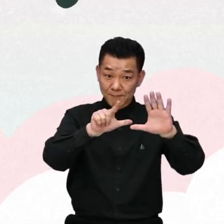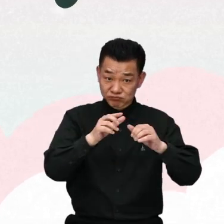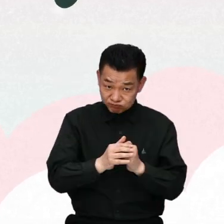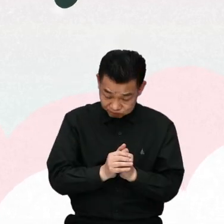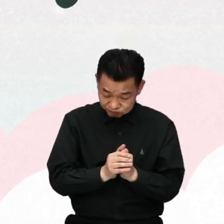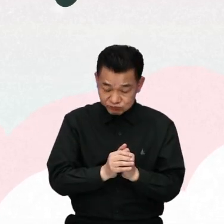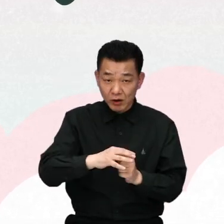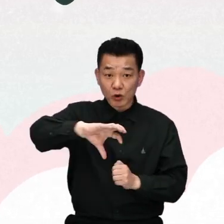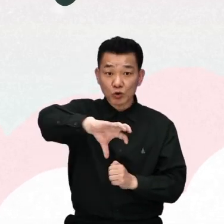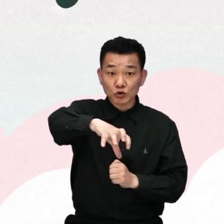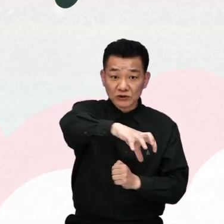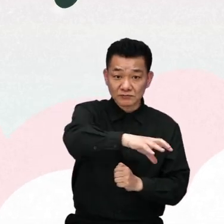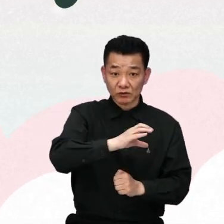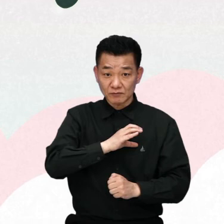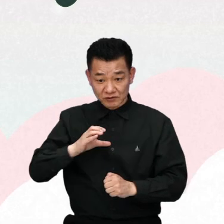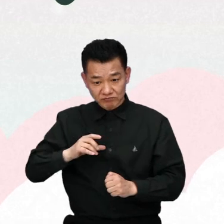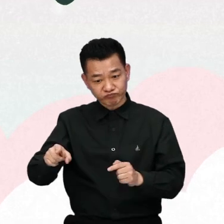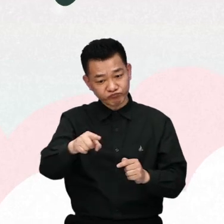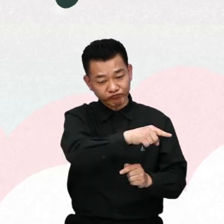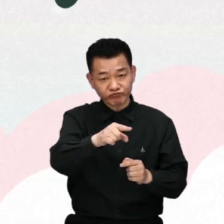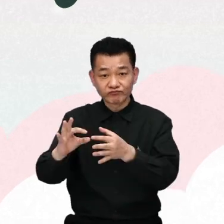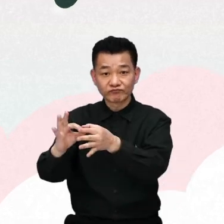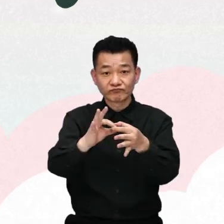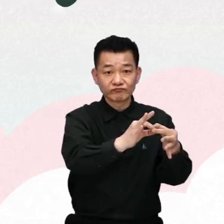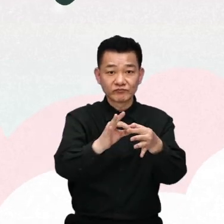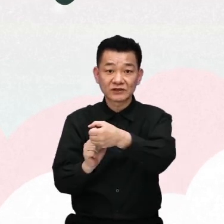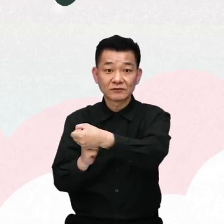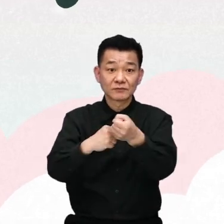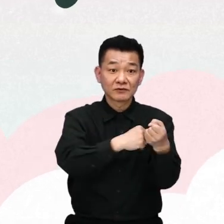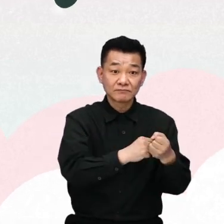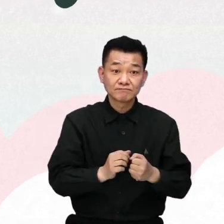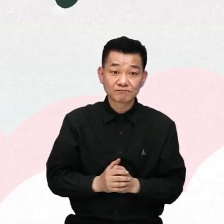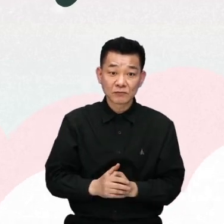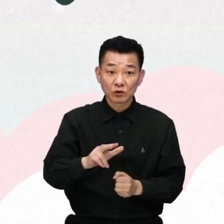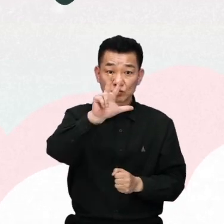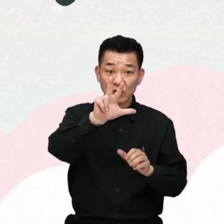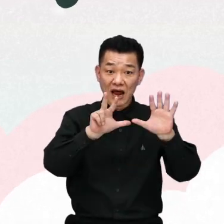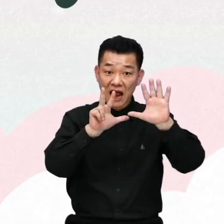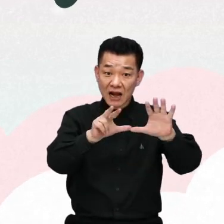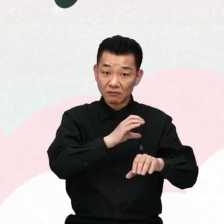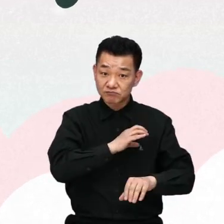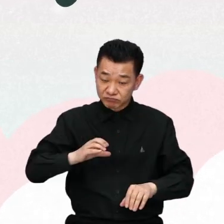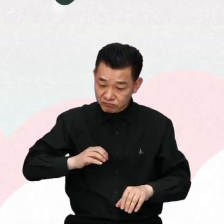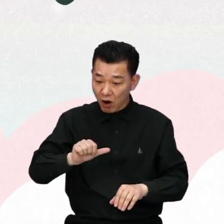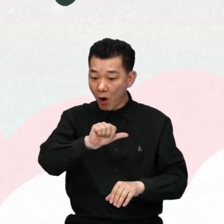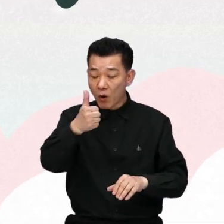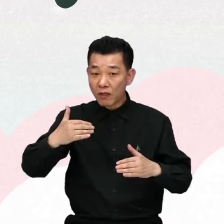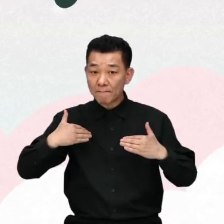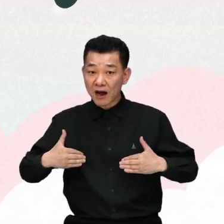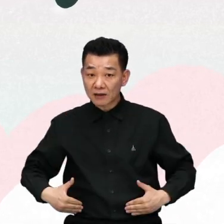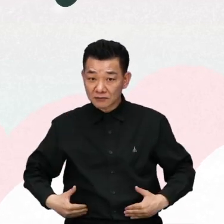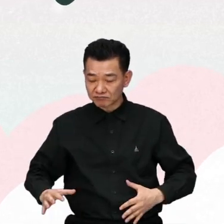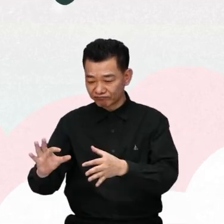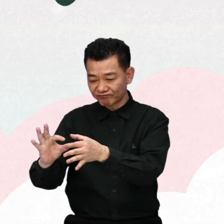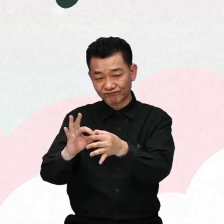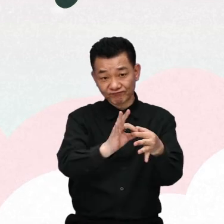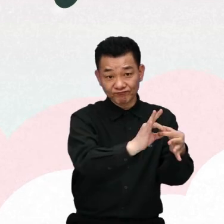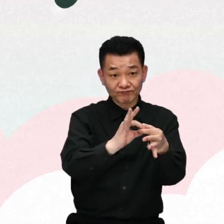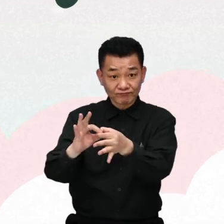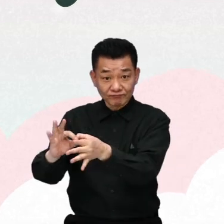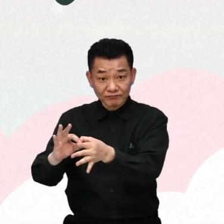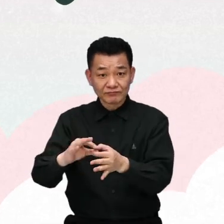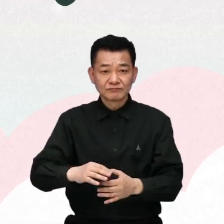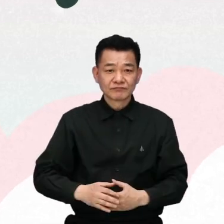37, Cooperation between States Parties and the Committee. Article 38, Relationship of the Committee with